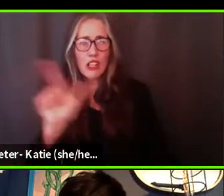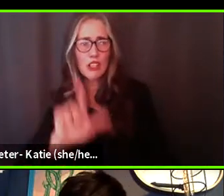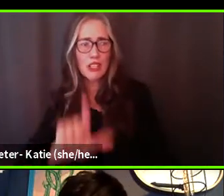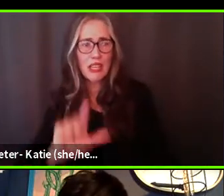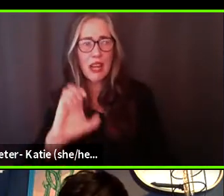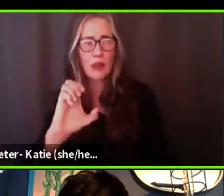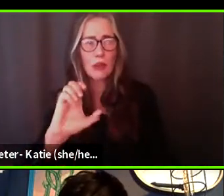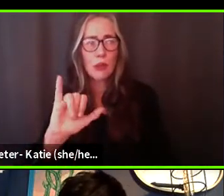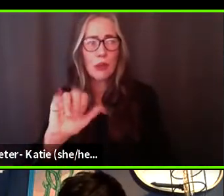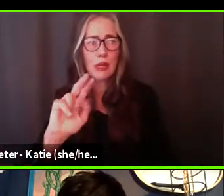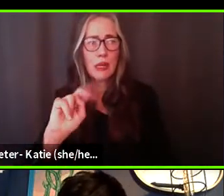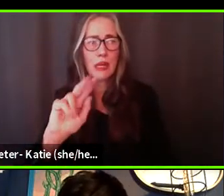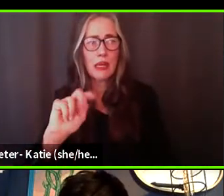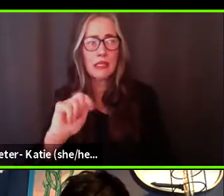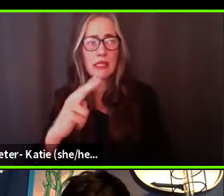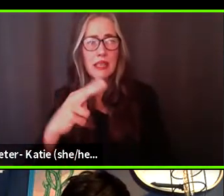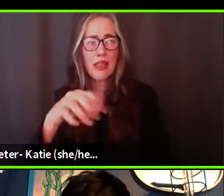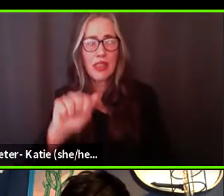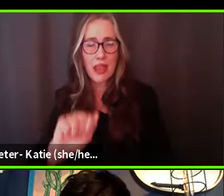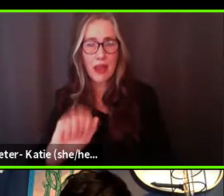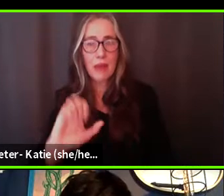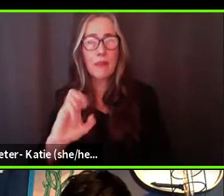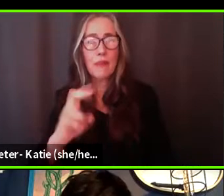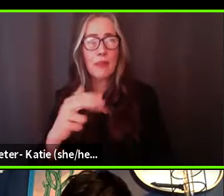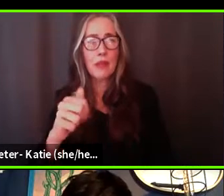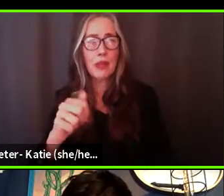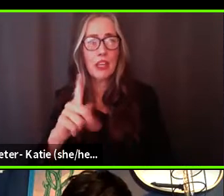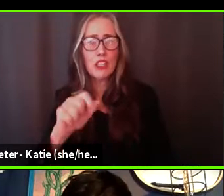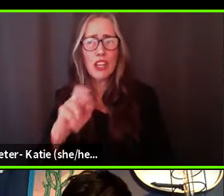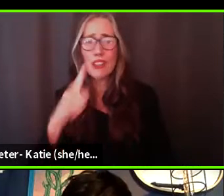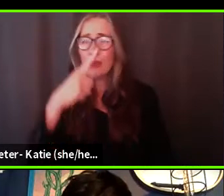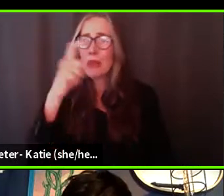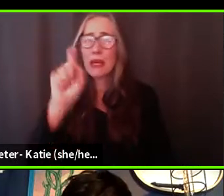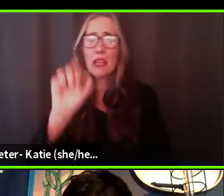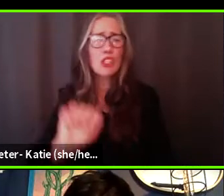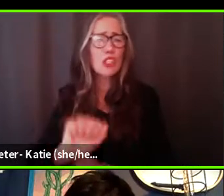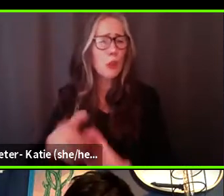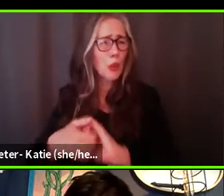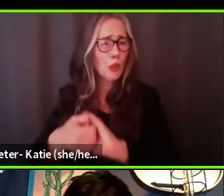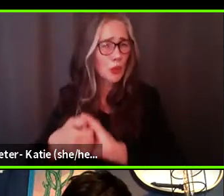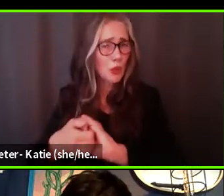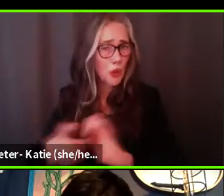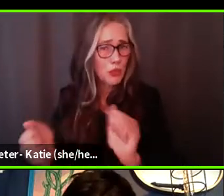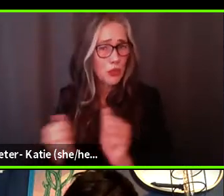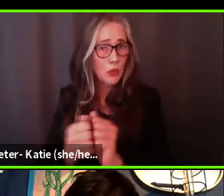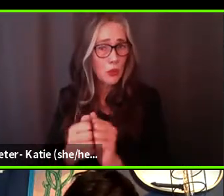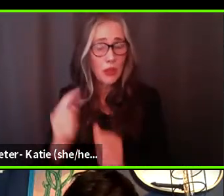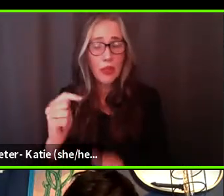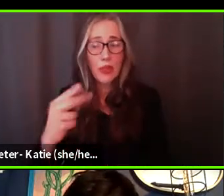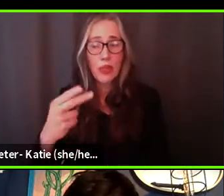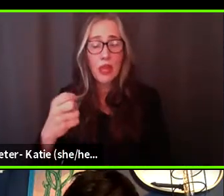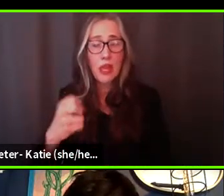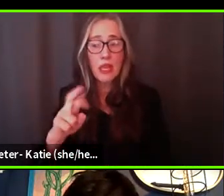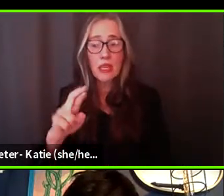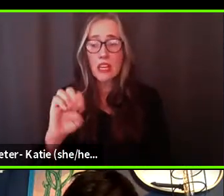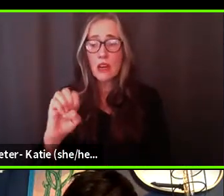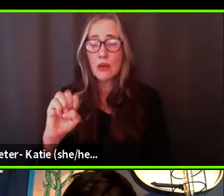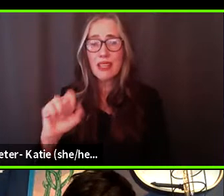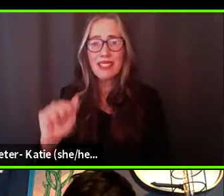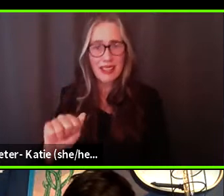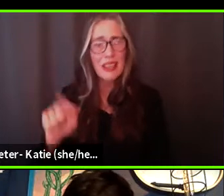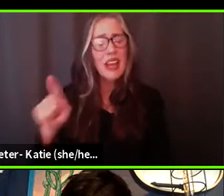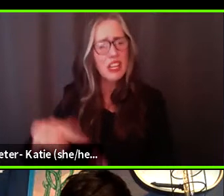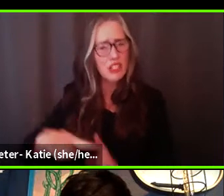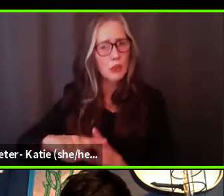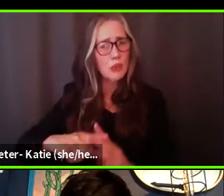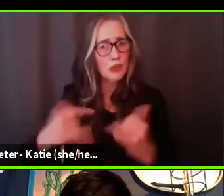to begin today by honoring her and talking about her legacy so cynthia